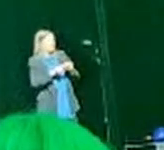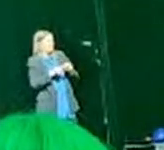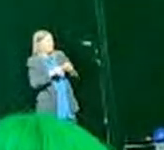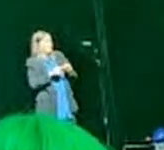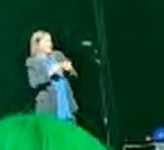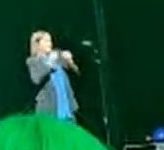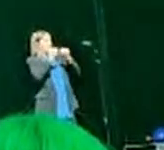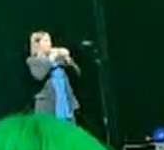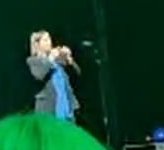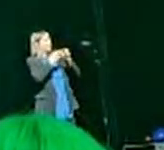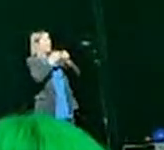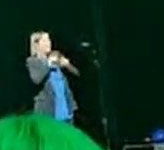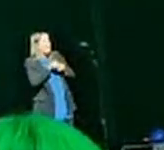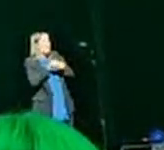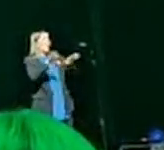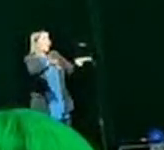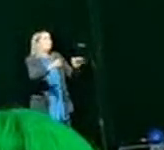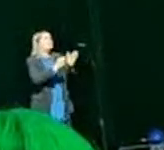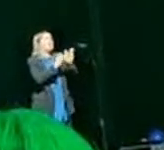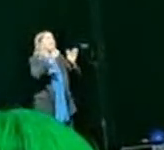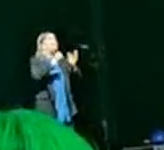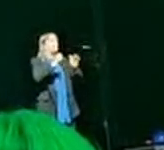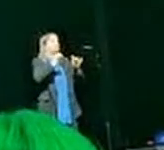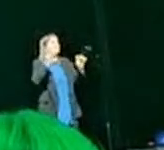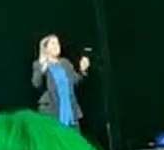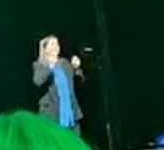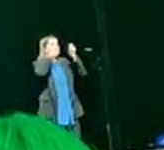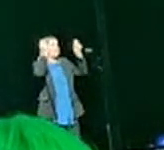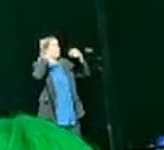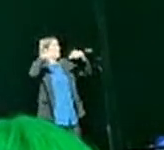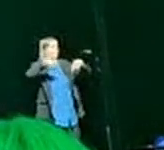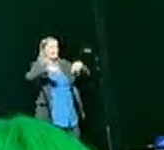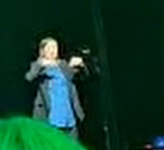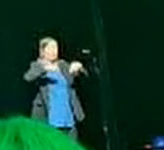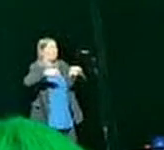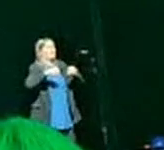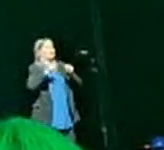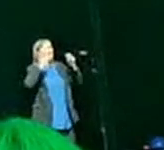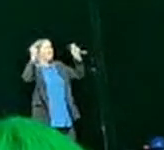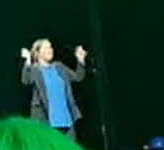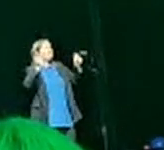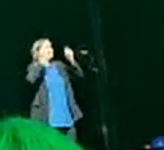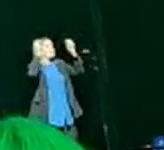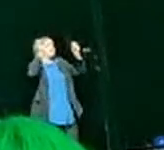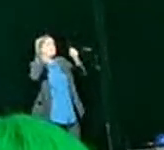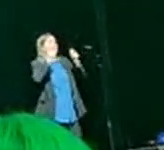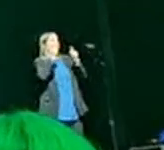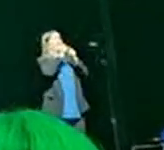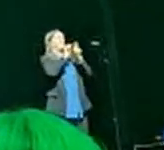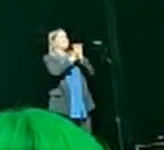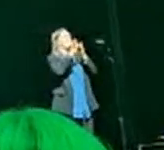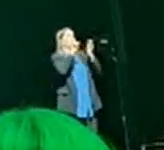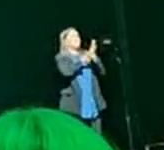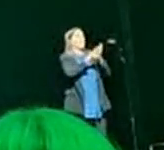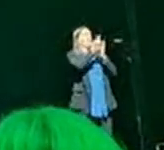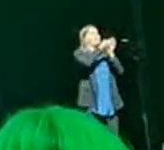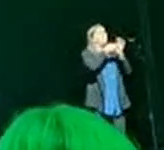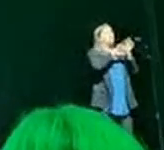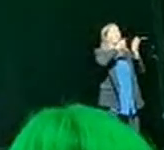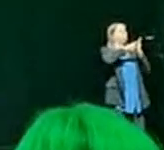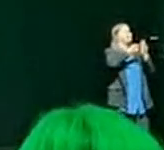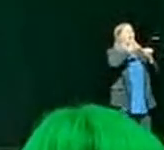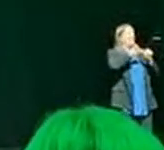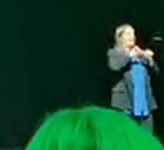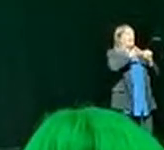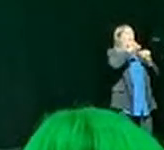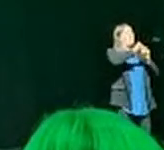BA launched at the Manchester Festival, not this festival, but the festival that Phil Jones used to run after he took over